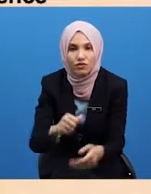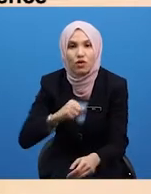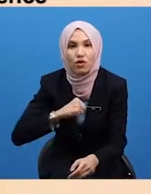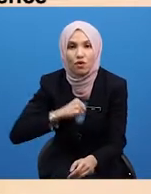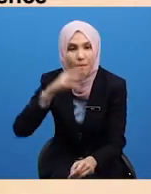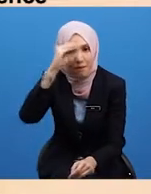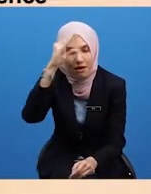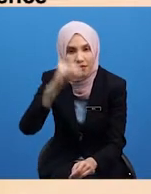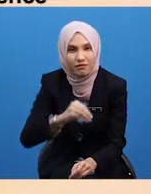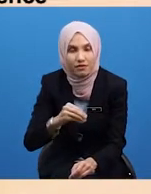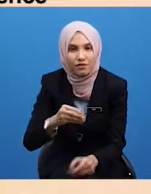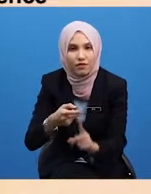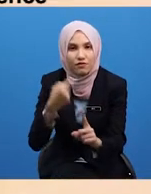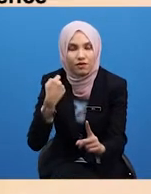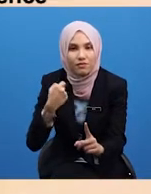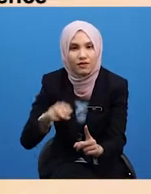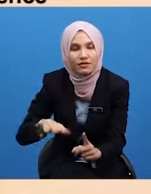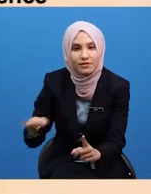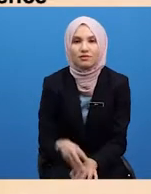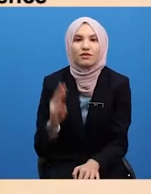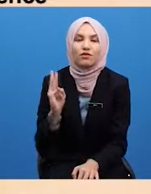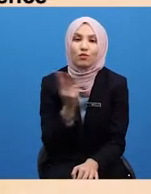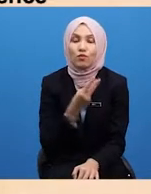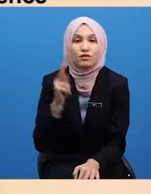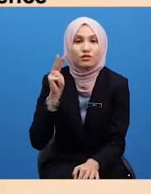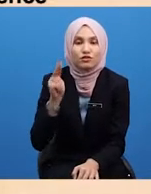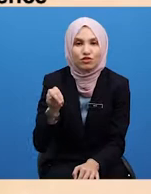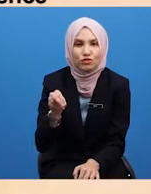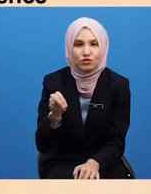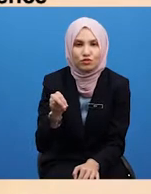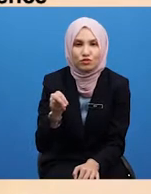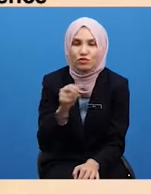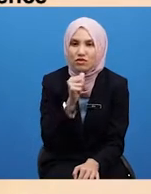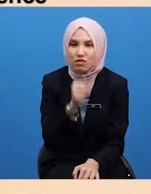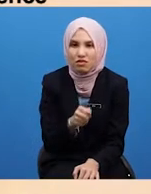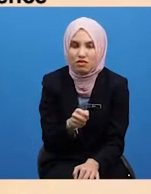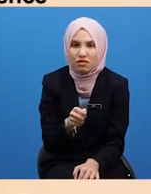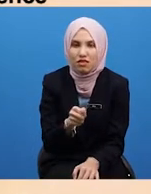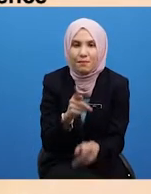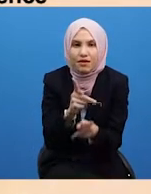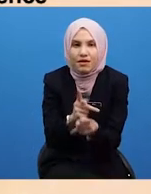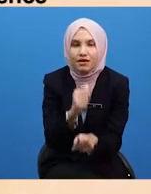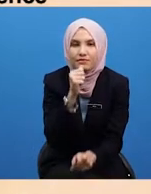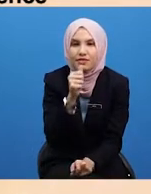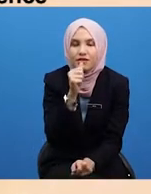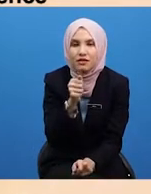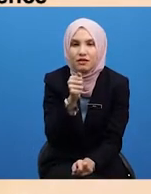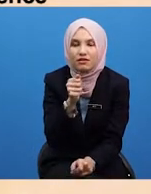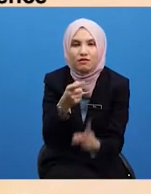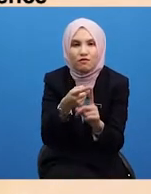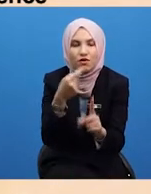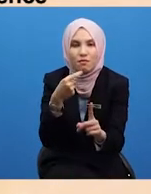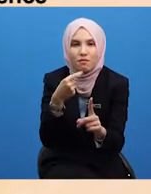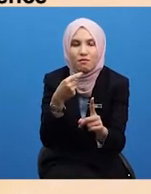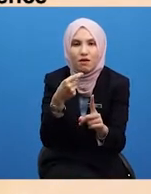Roland from his children. We should not keep secrets from our family. Pa does